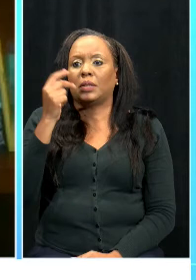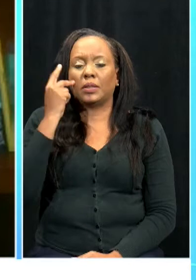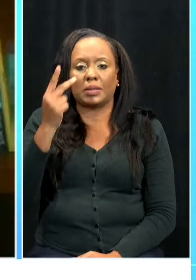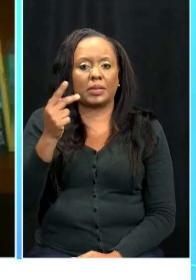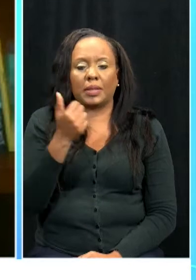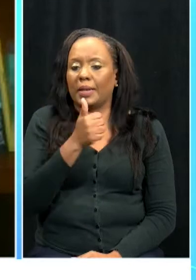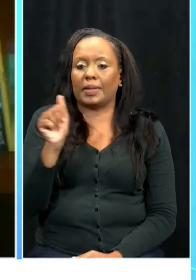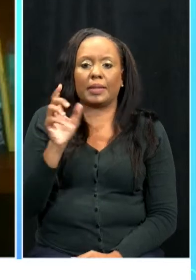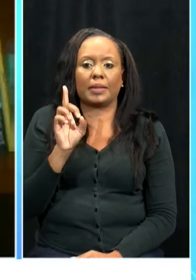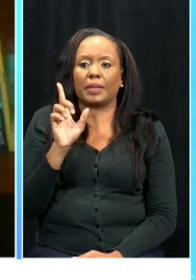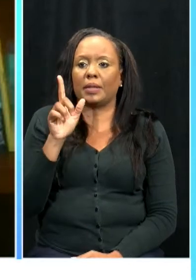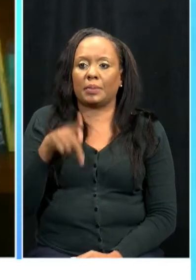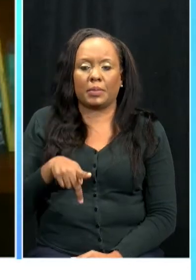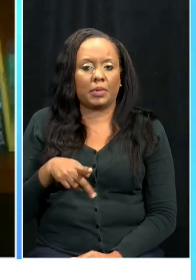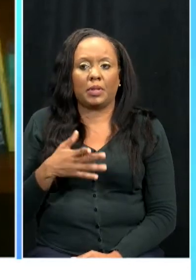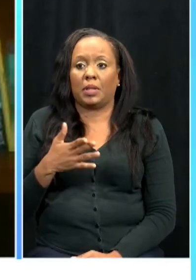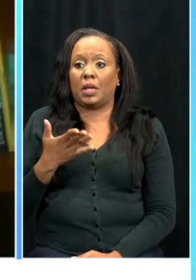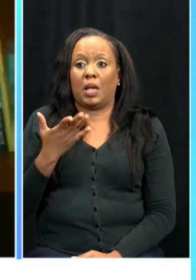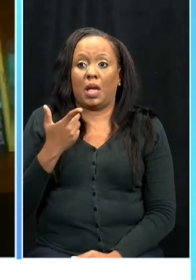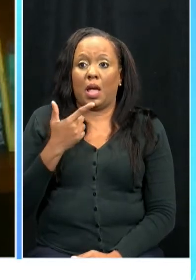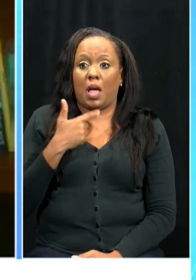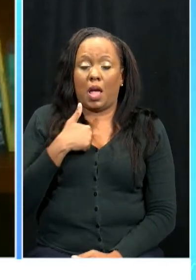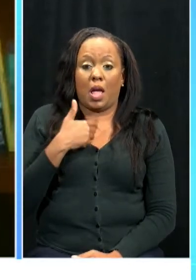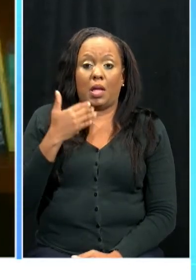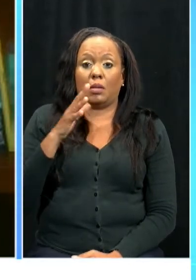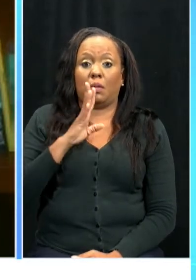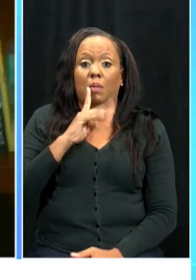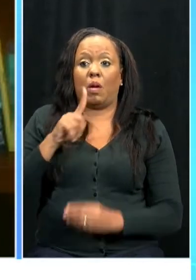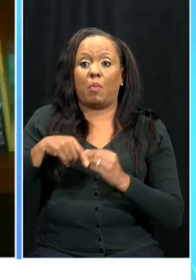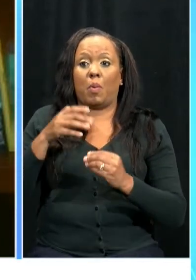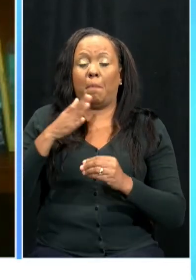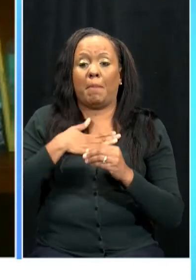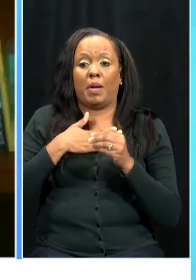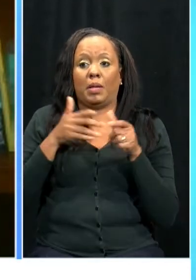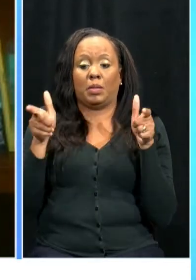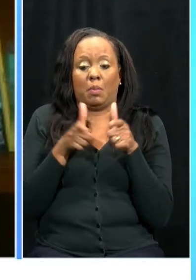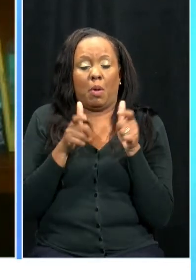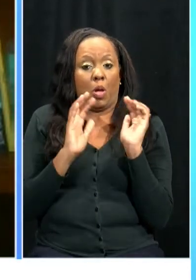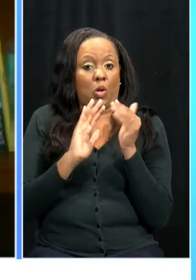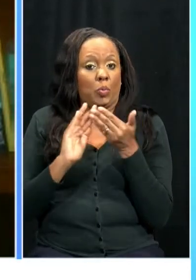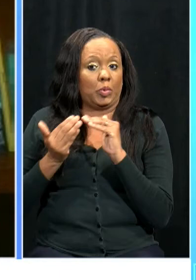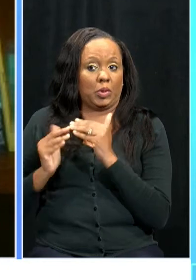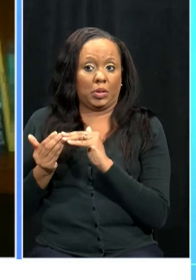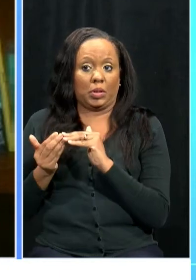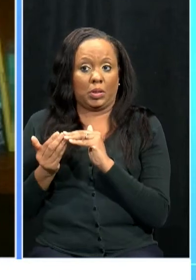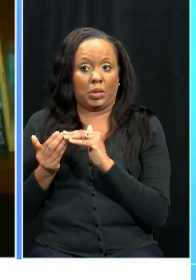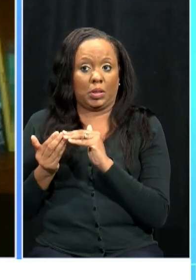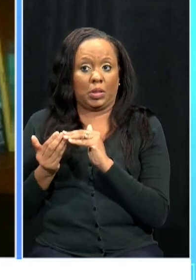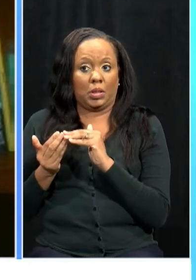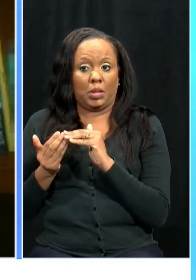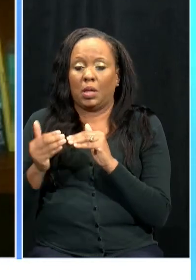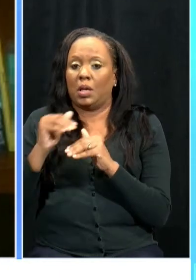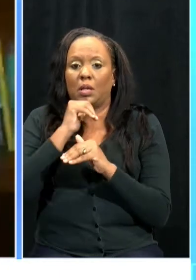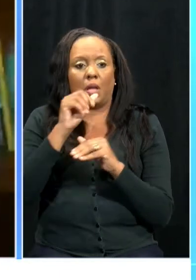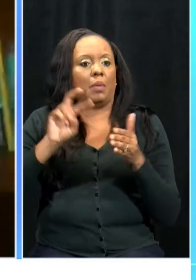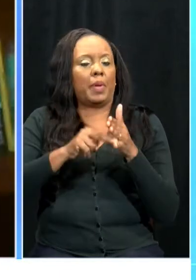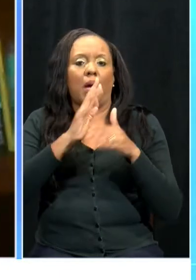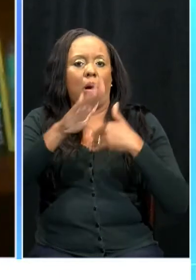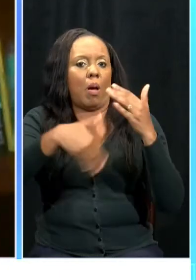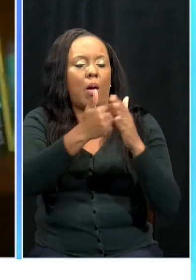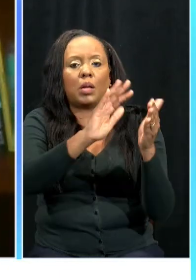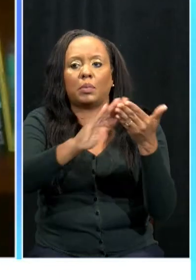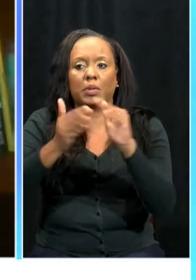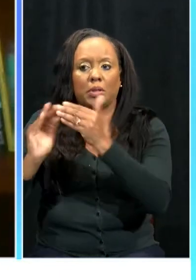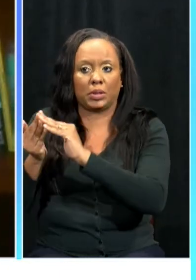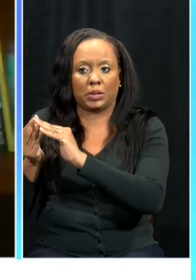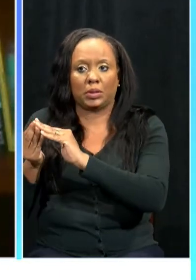DLP people doing house to house. I made it speaking for my small community by itself, and so we should not extrapolate from that. But but I'm